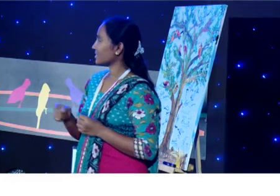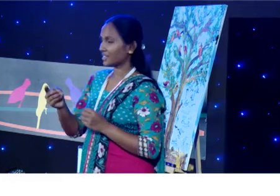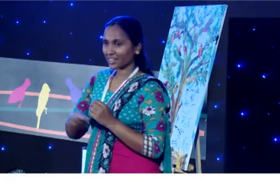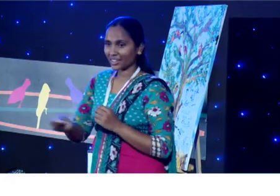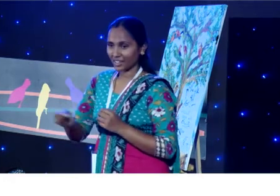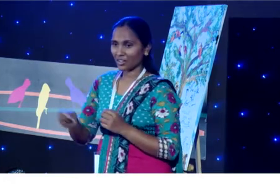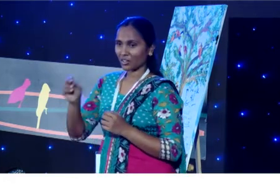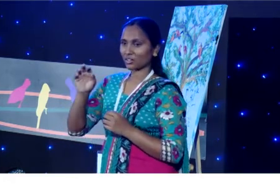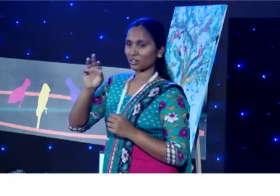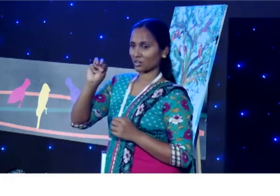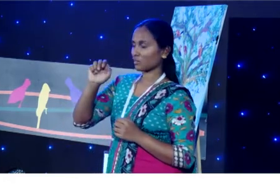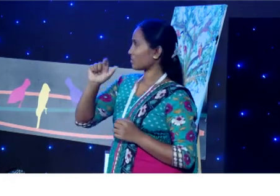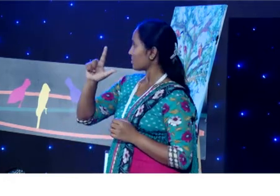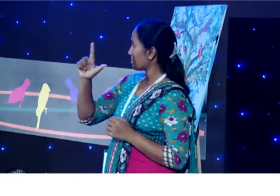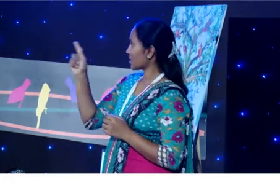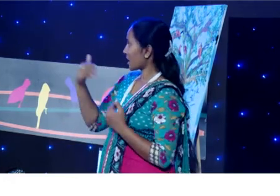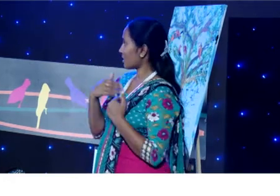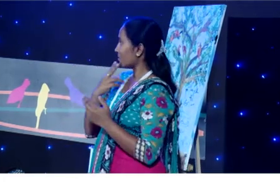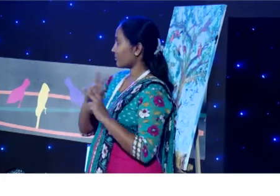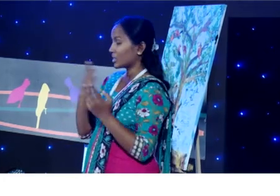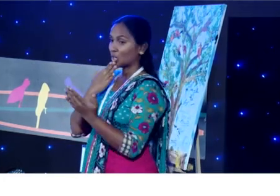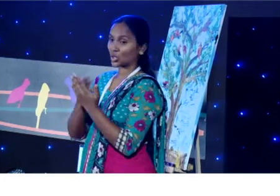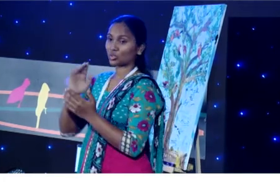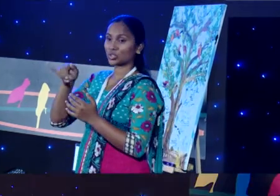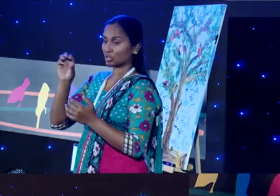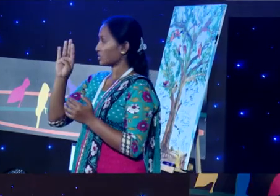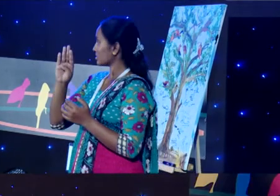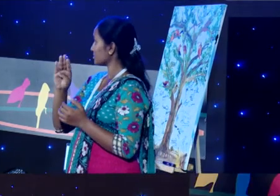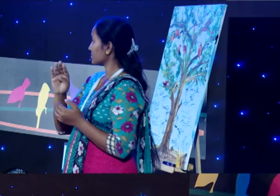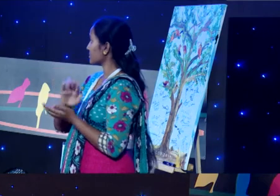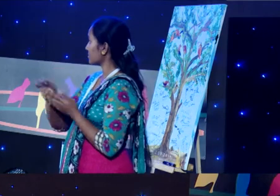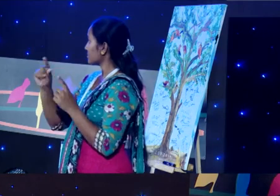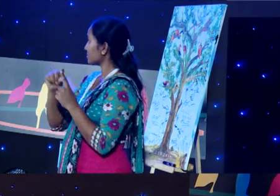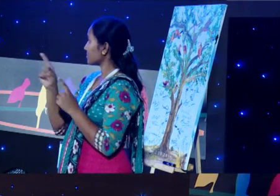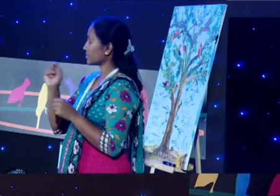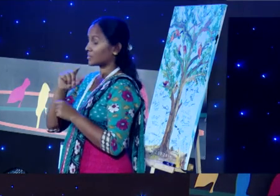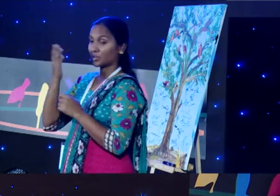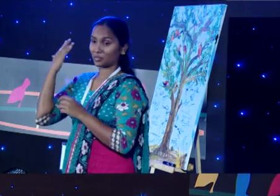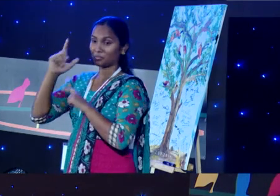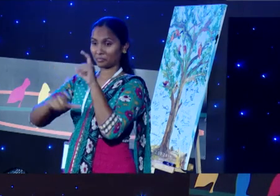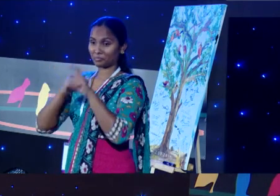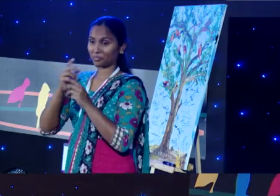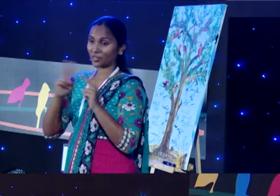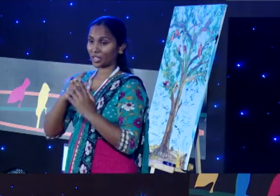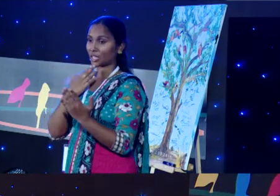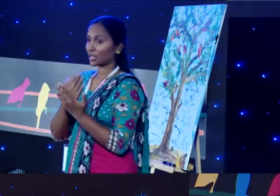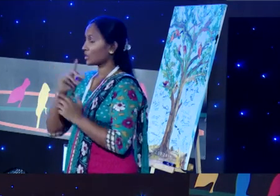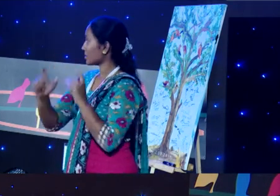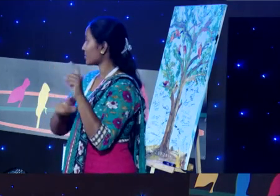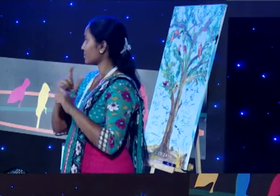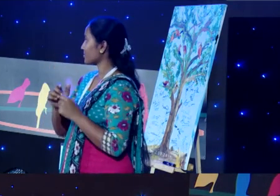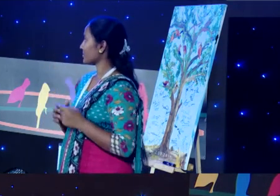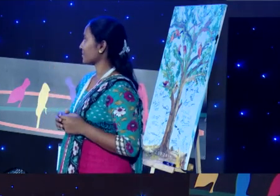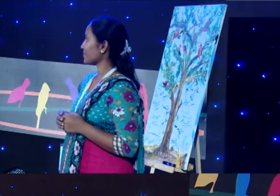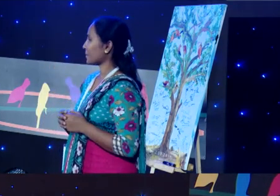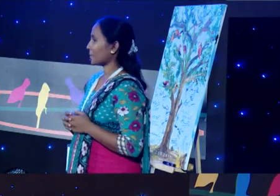there. And I had this amazing job at HP Labs, Hewlett Packard. That was an amazing company back then. It's not doing good business right now, as a